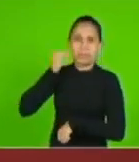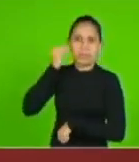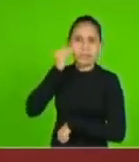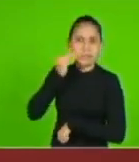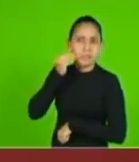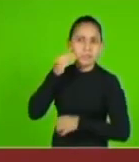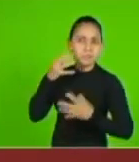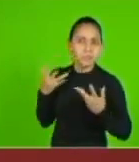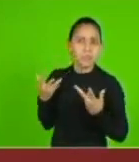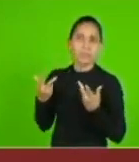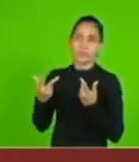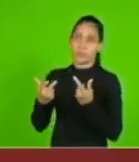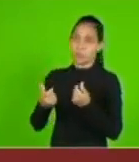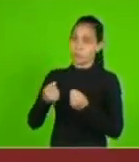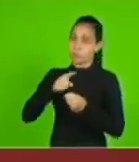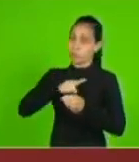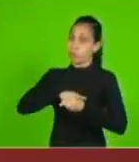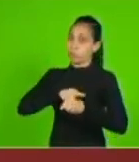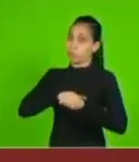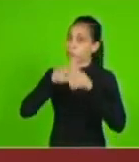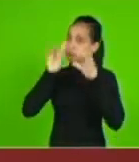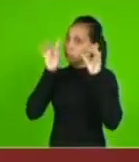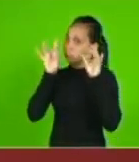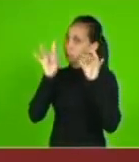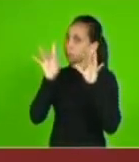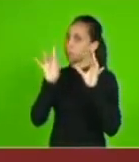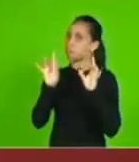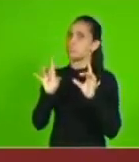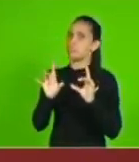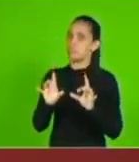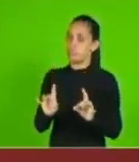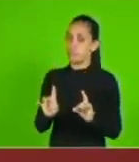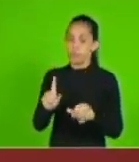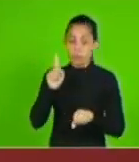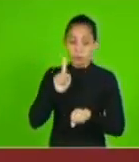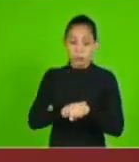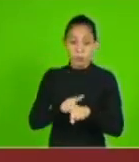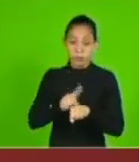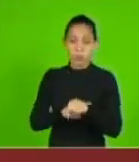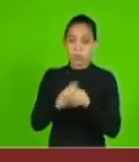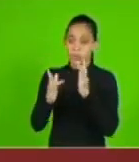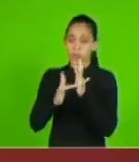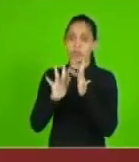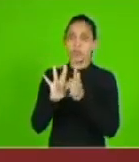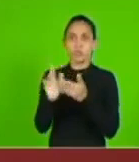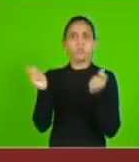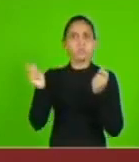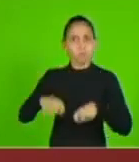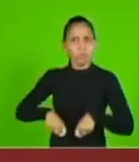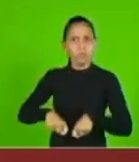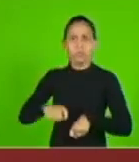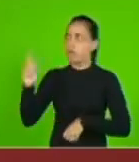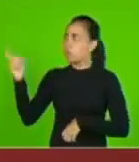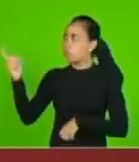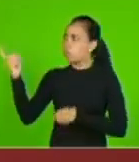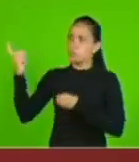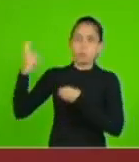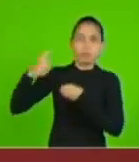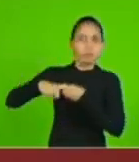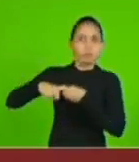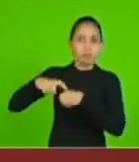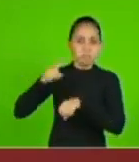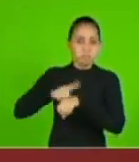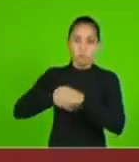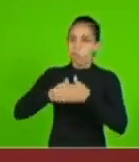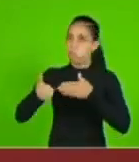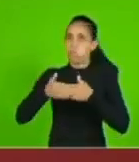live this moment as a special moment, at the moment in which the Lord Jesus may return at any